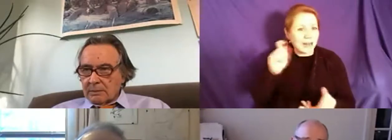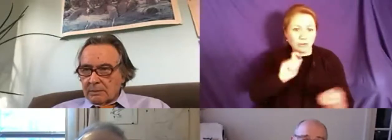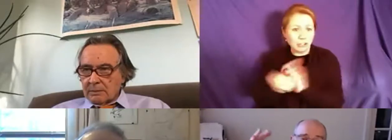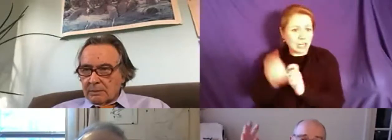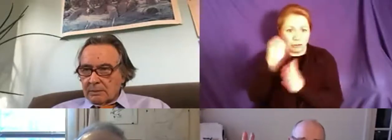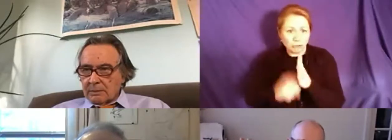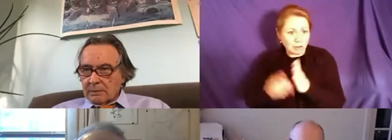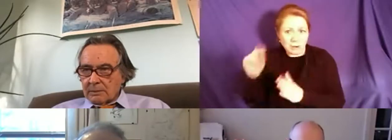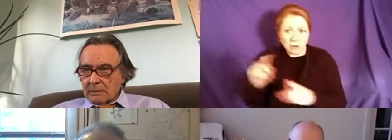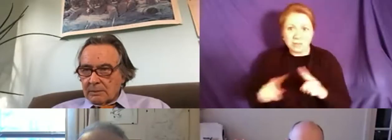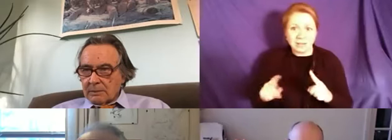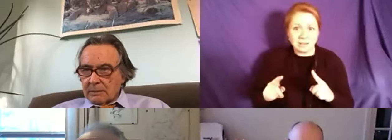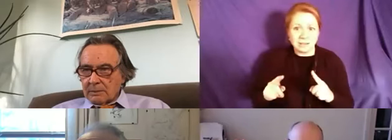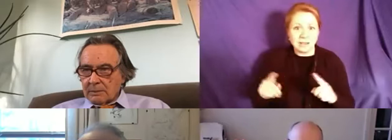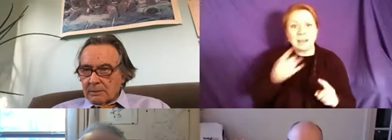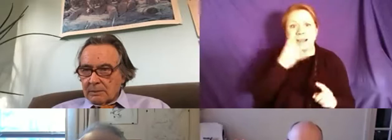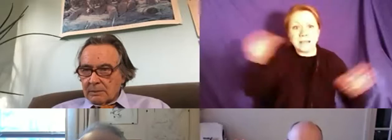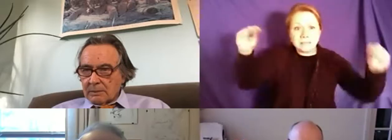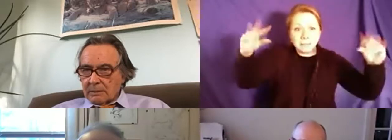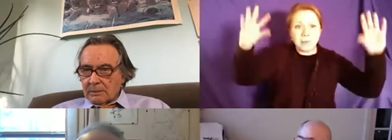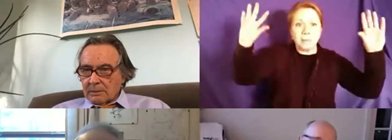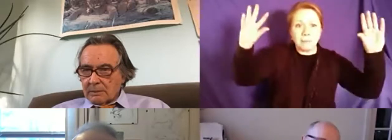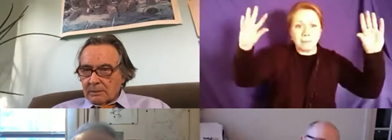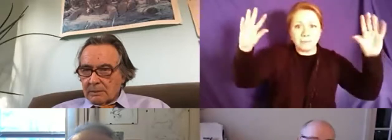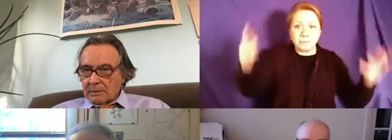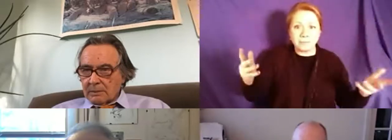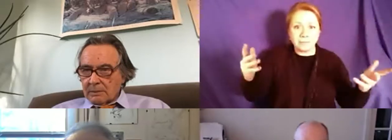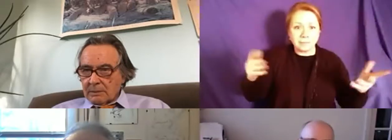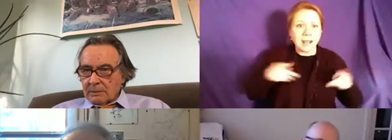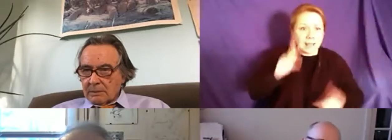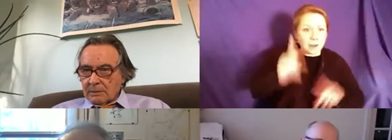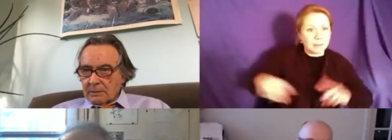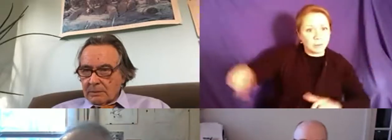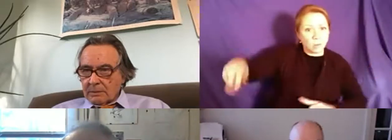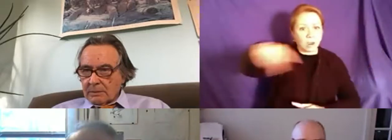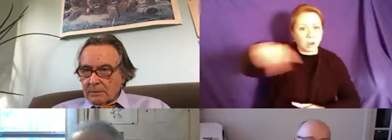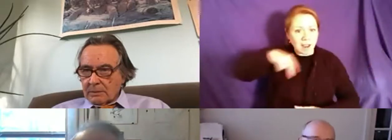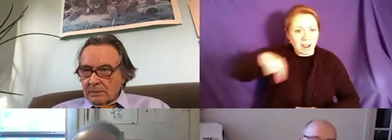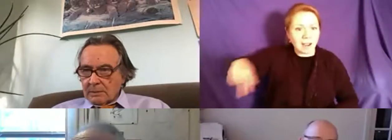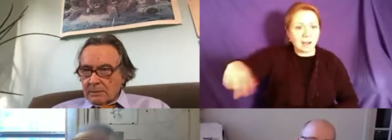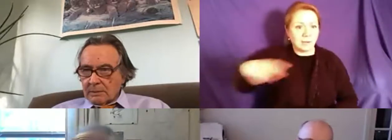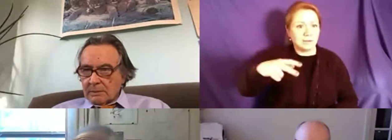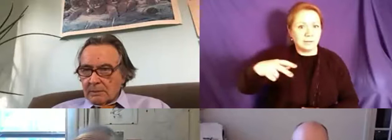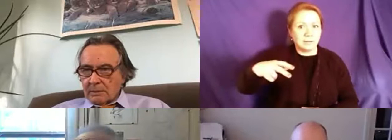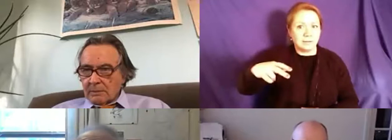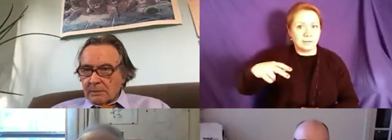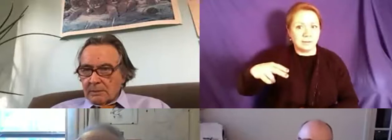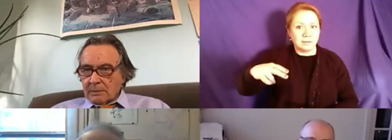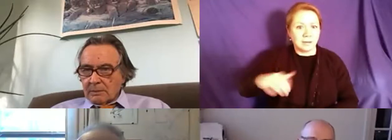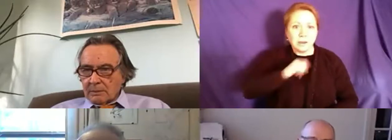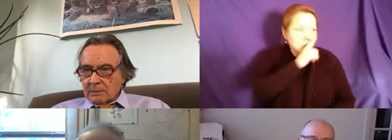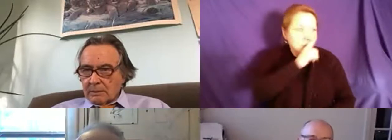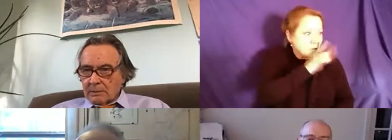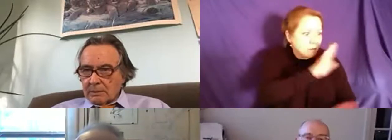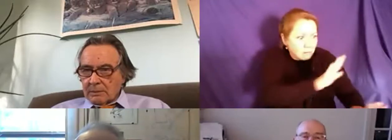just lifted the lights up a little bit. You allowed people to walk around and the ushers didn't tell people to shush or go